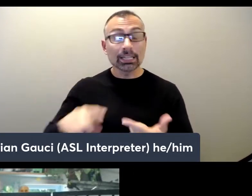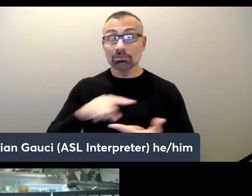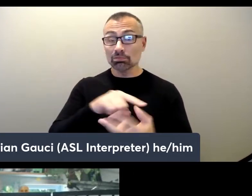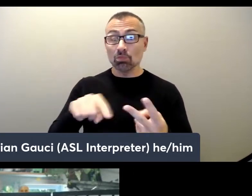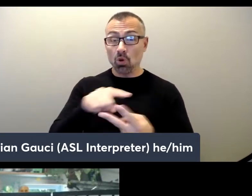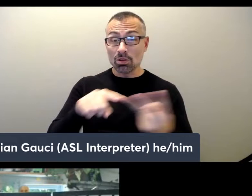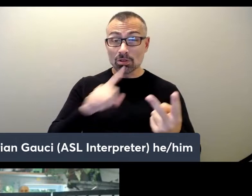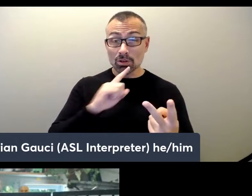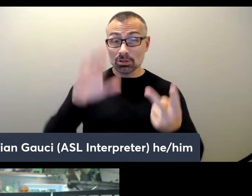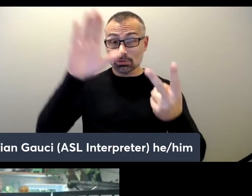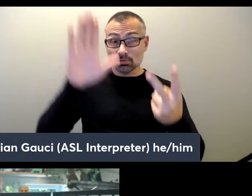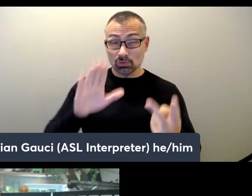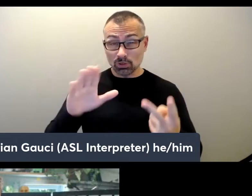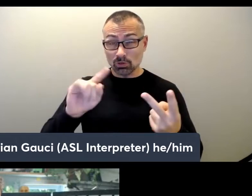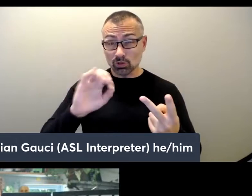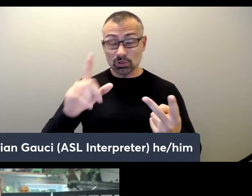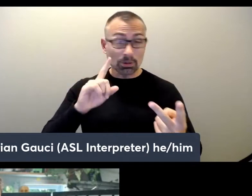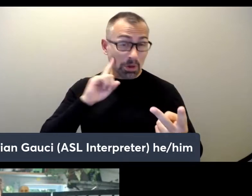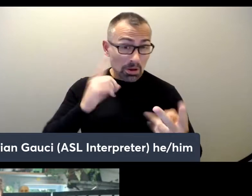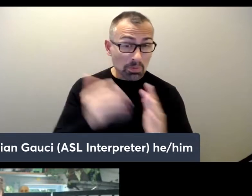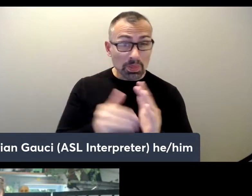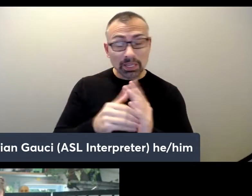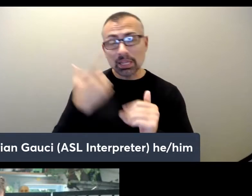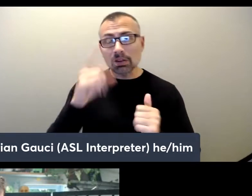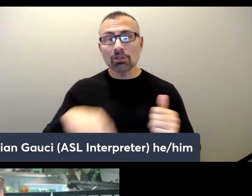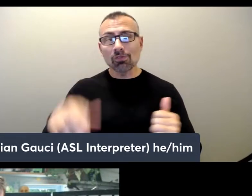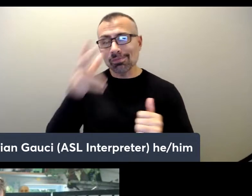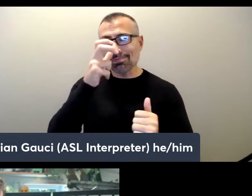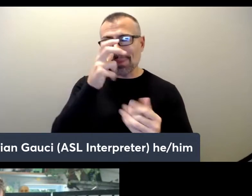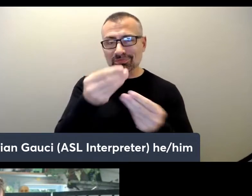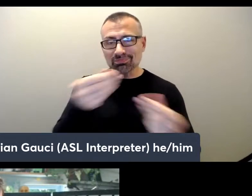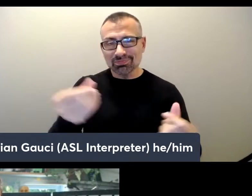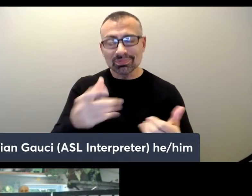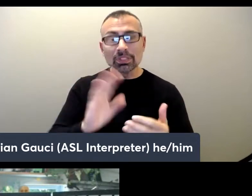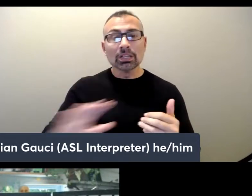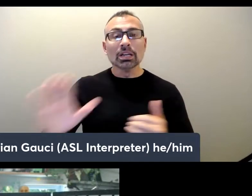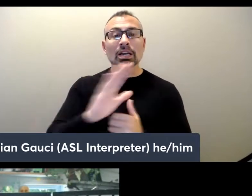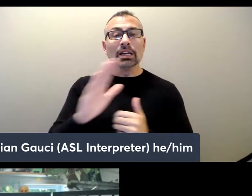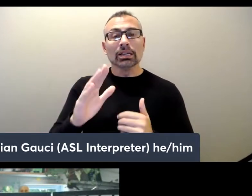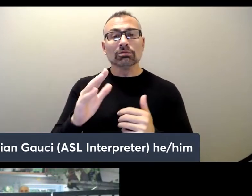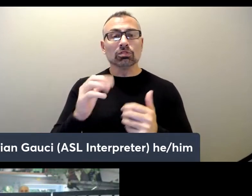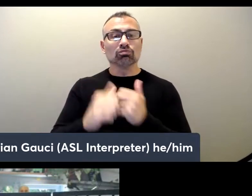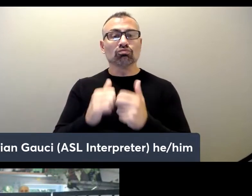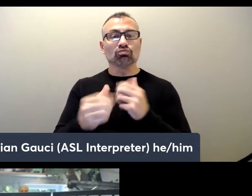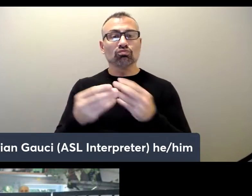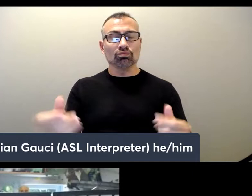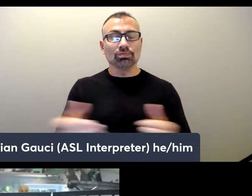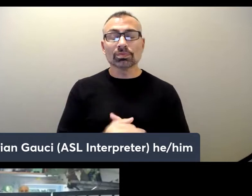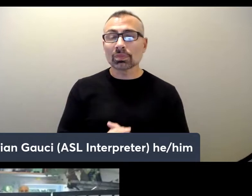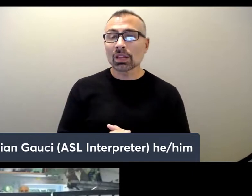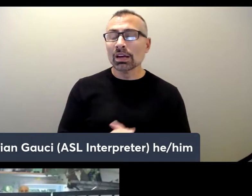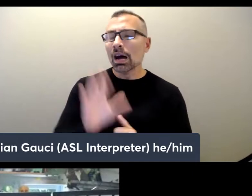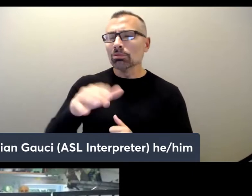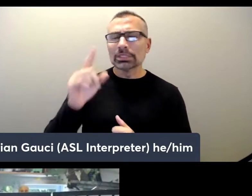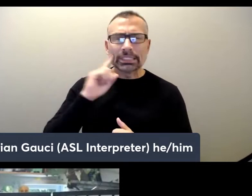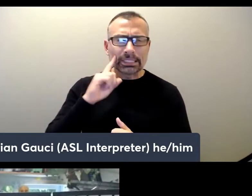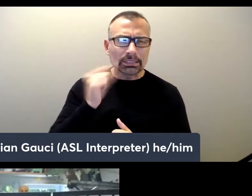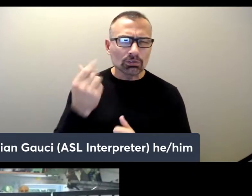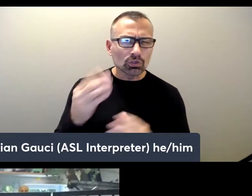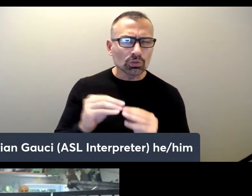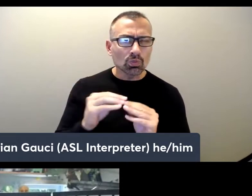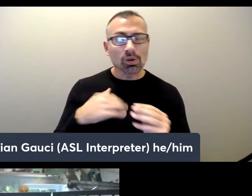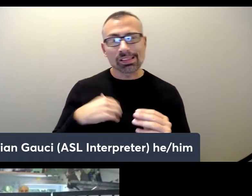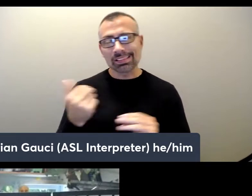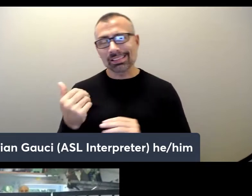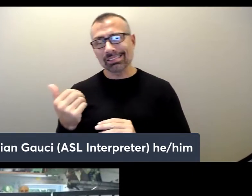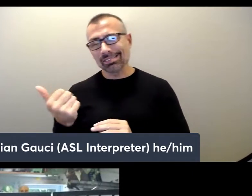again for debugging and troubleshooting their smart contract development. Let's talk about a couple more because I'm excited here. So I'm just going to bring up a couple